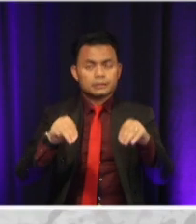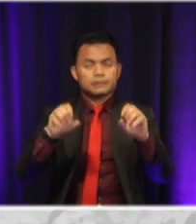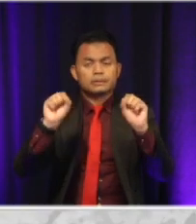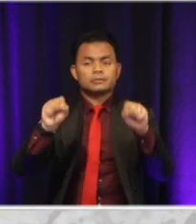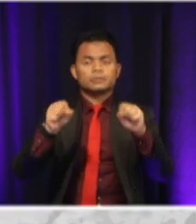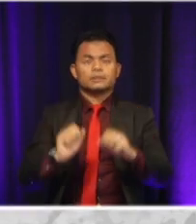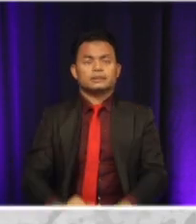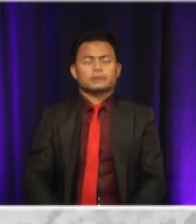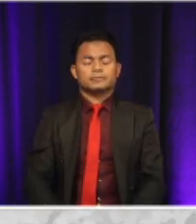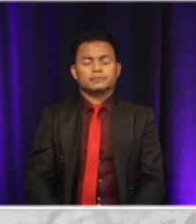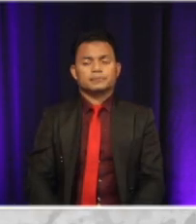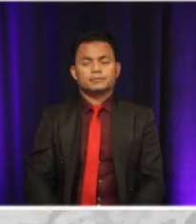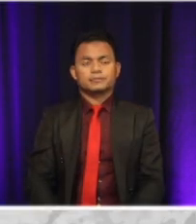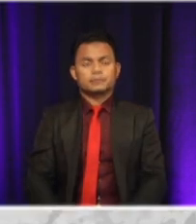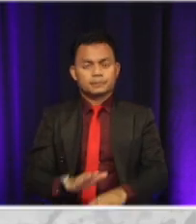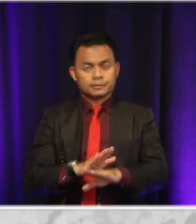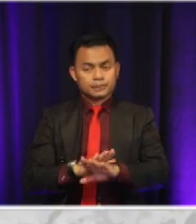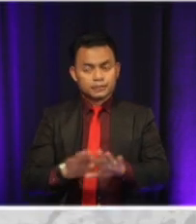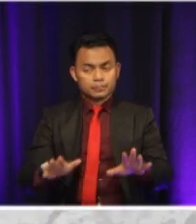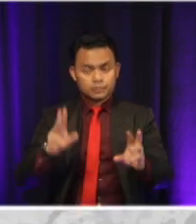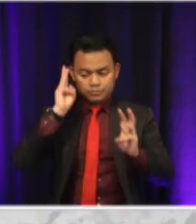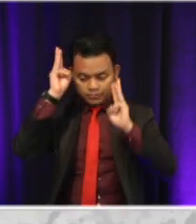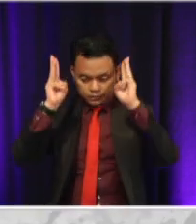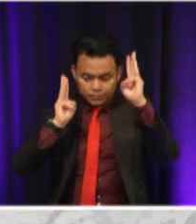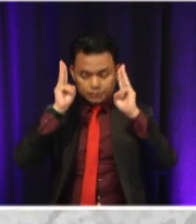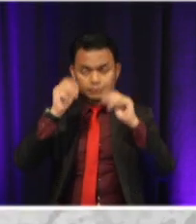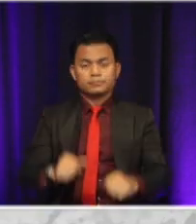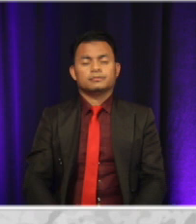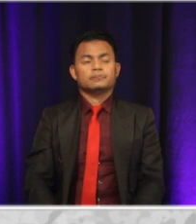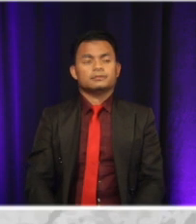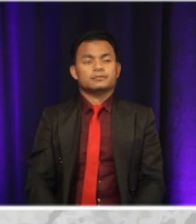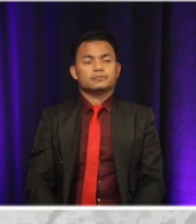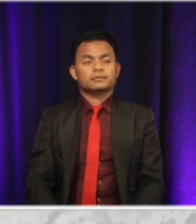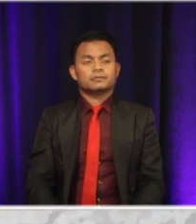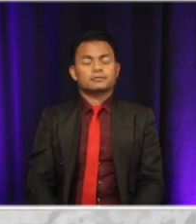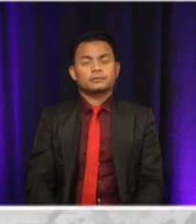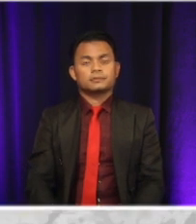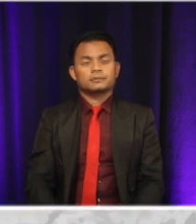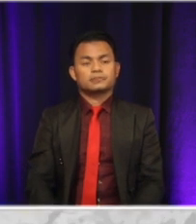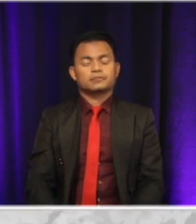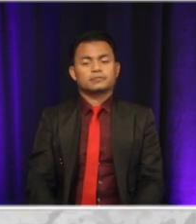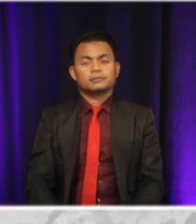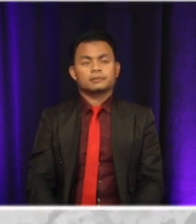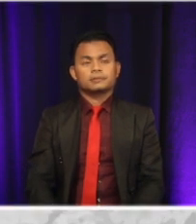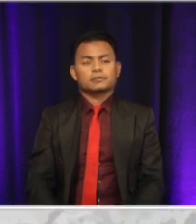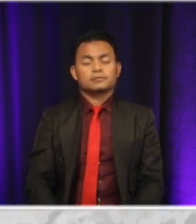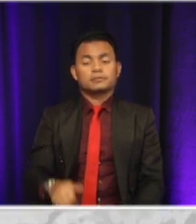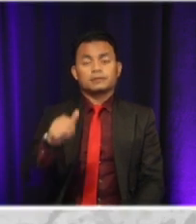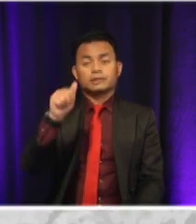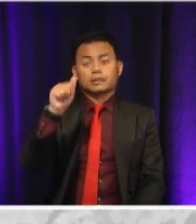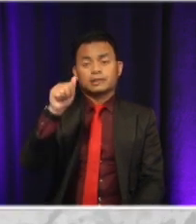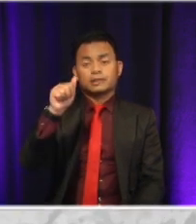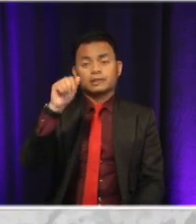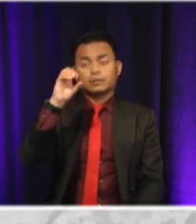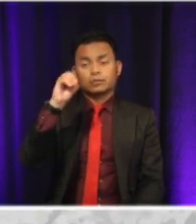any one of these 4 ingredients. Most candidates are very comfortable with AO1.